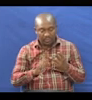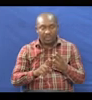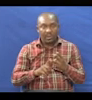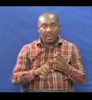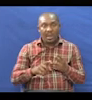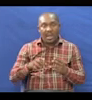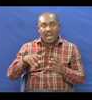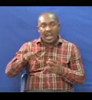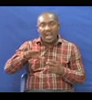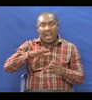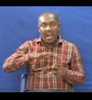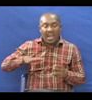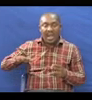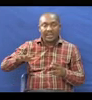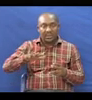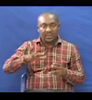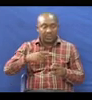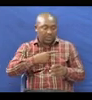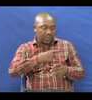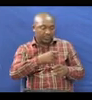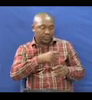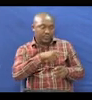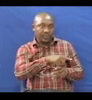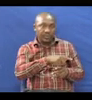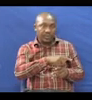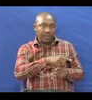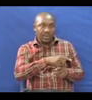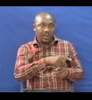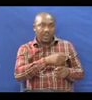land was rented to tenants, and the last one